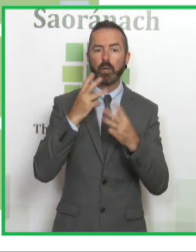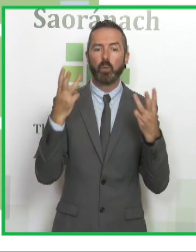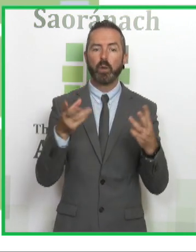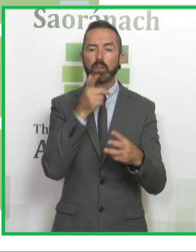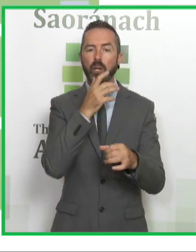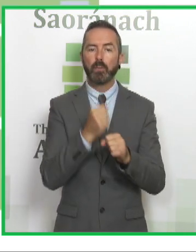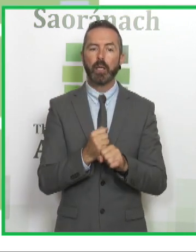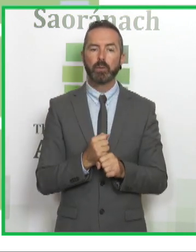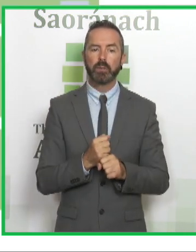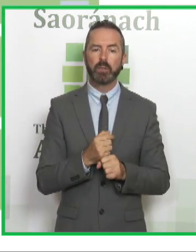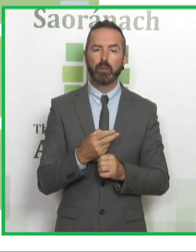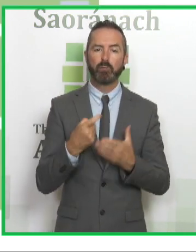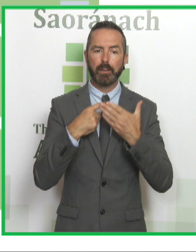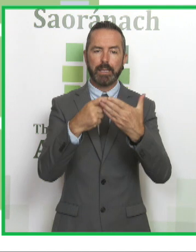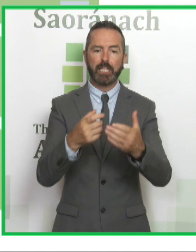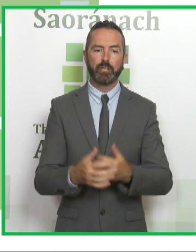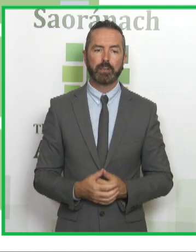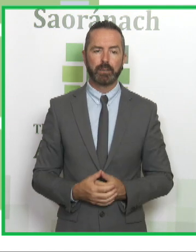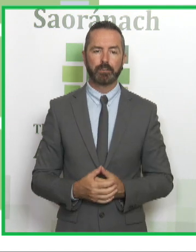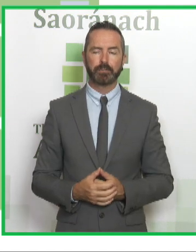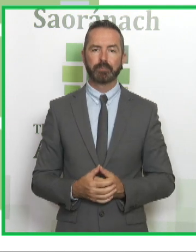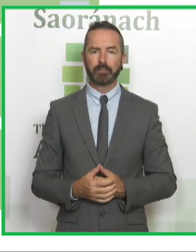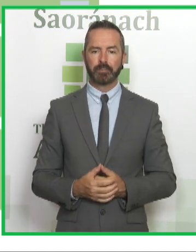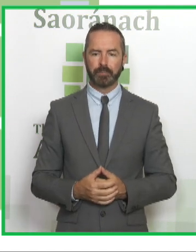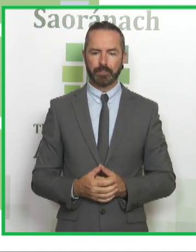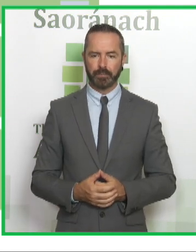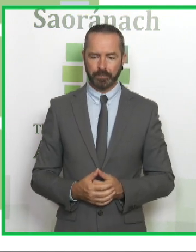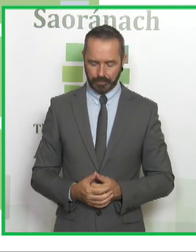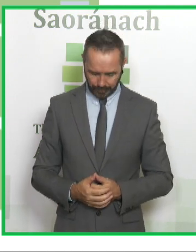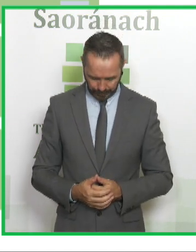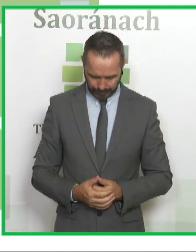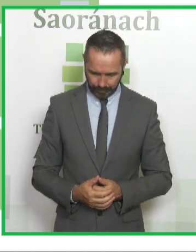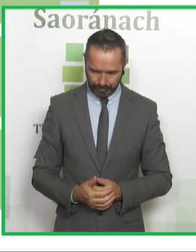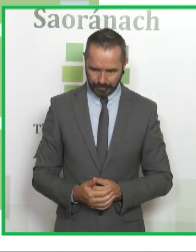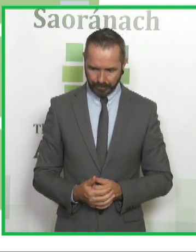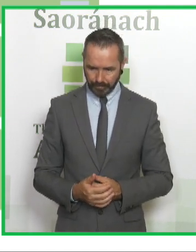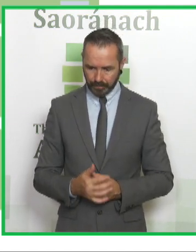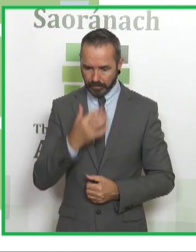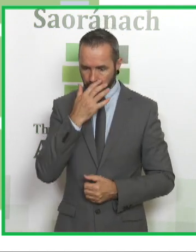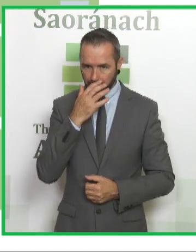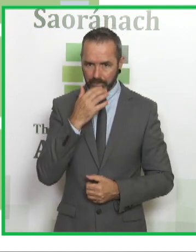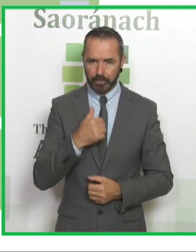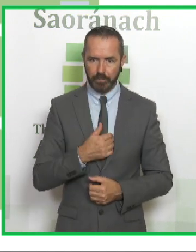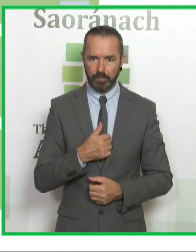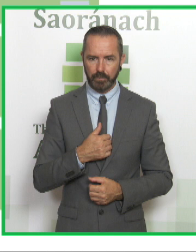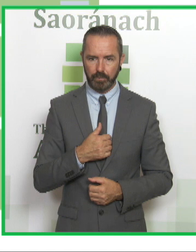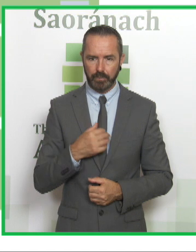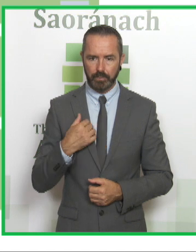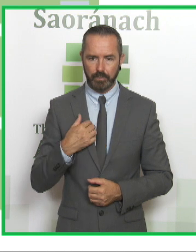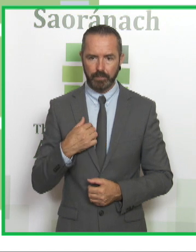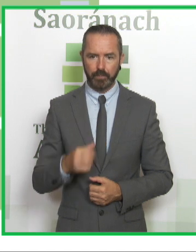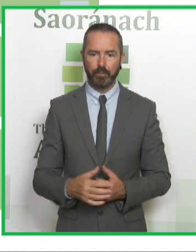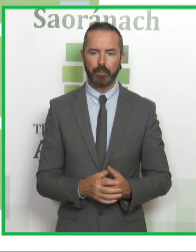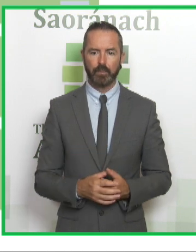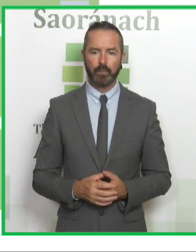to the recommendations from the Drive team. Please. So as with so many new projects, at the